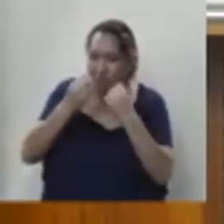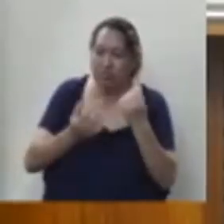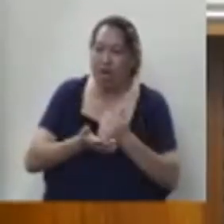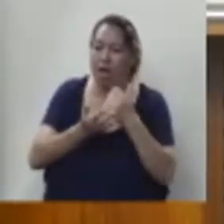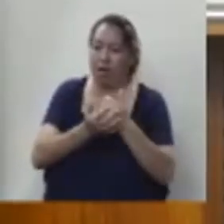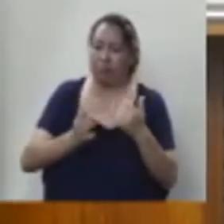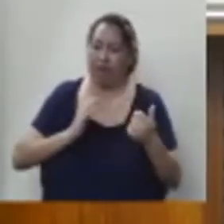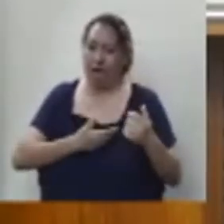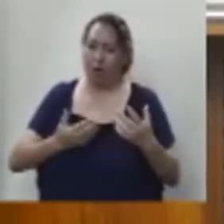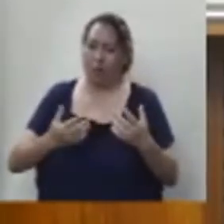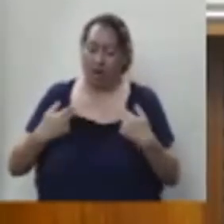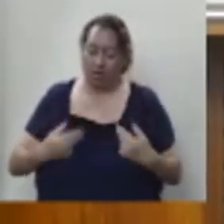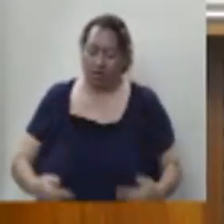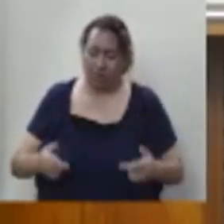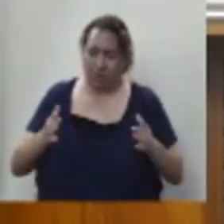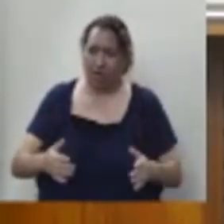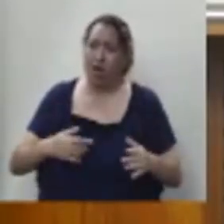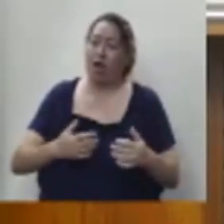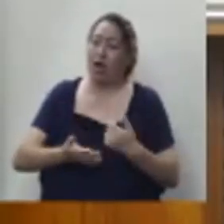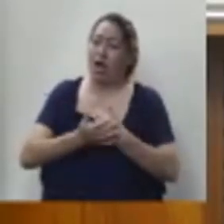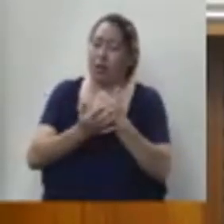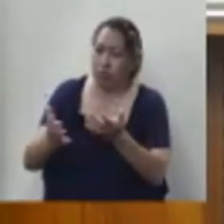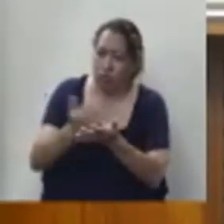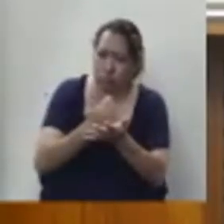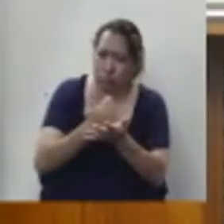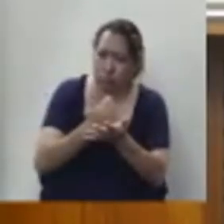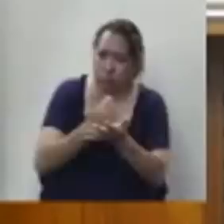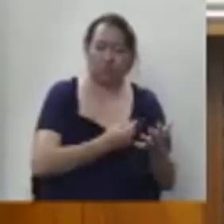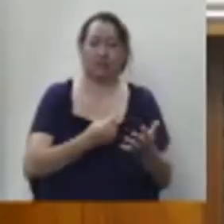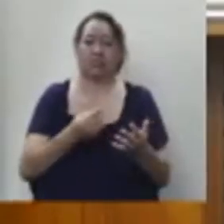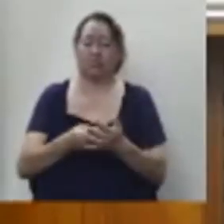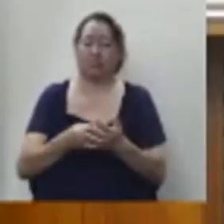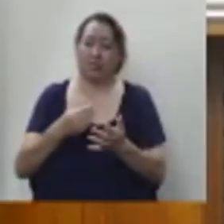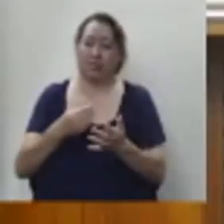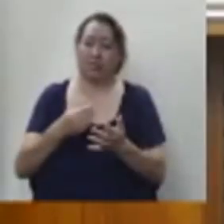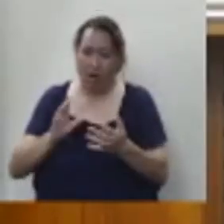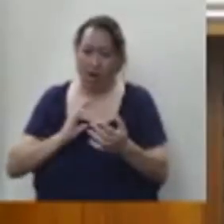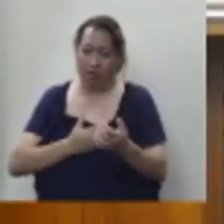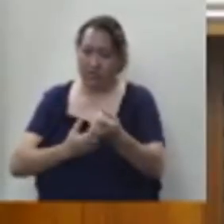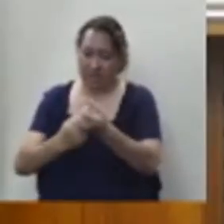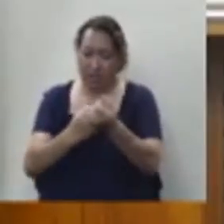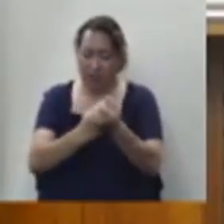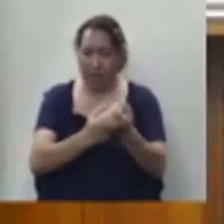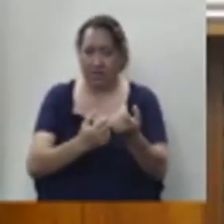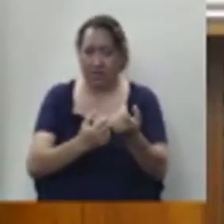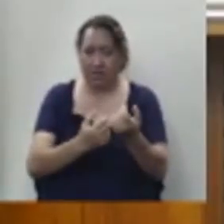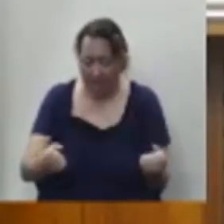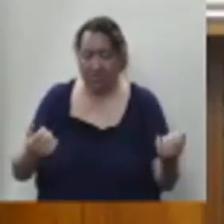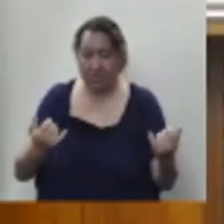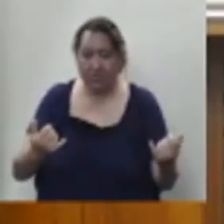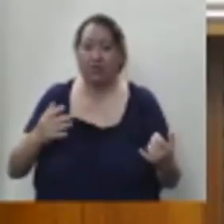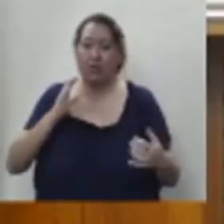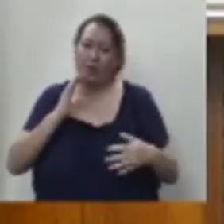our frontliners, and offering kind messages of support. This battle will be much more difficult without all of your